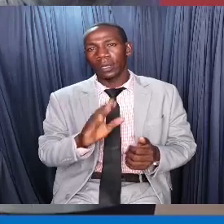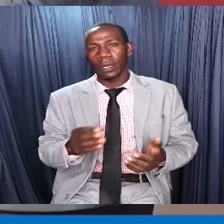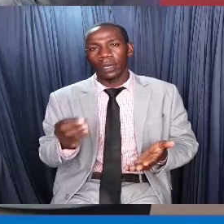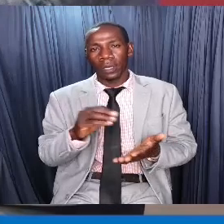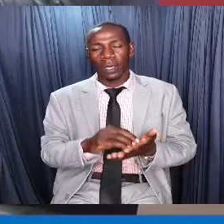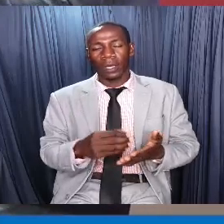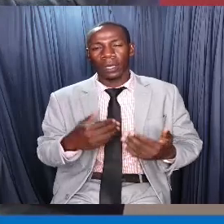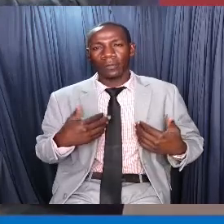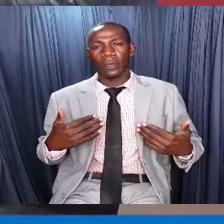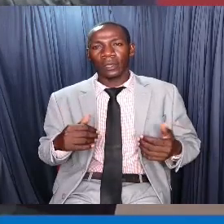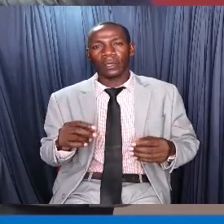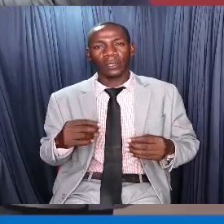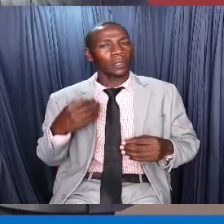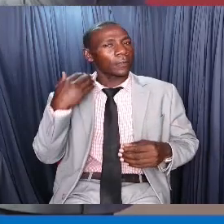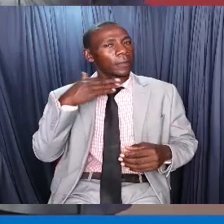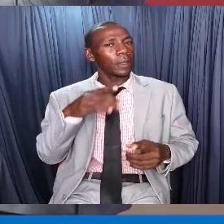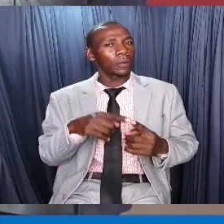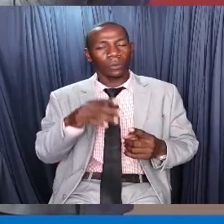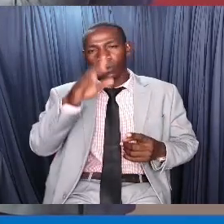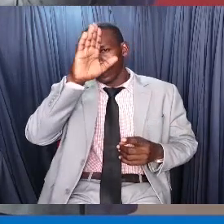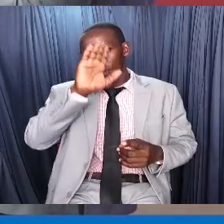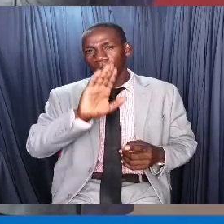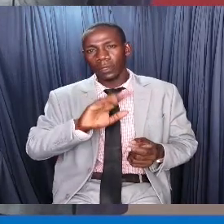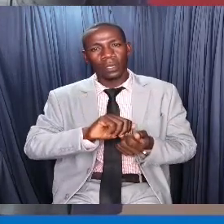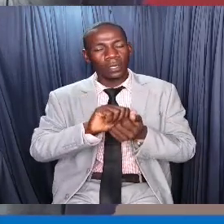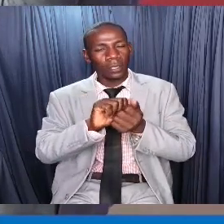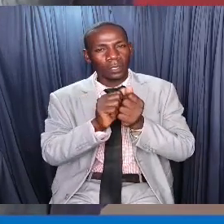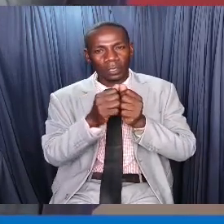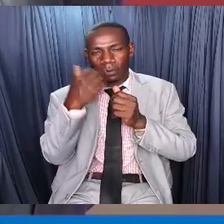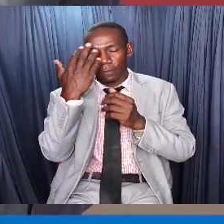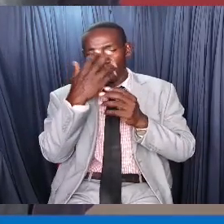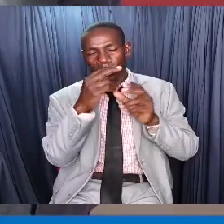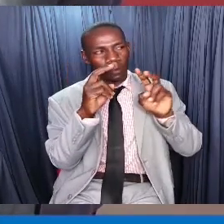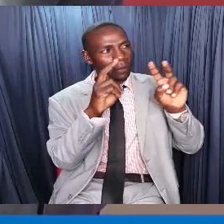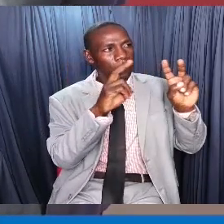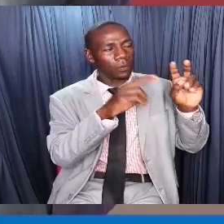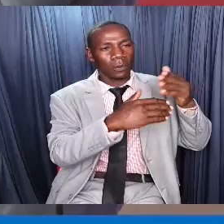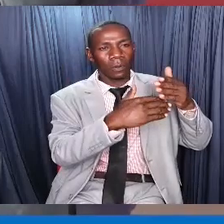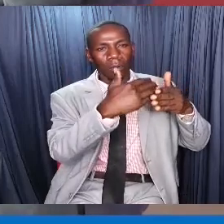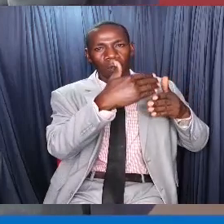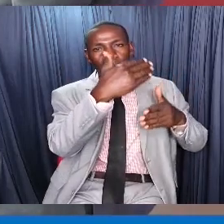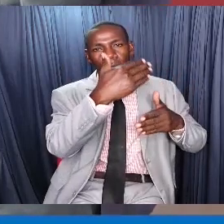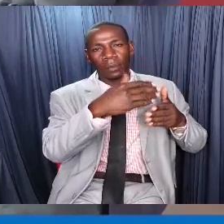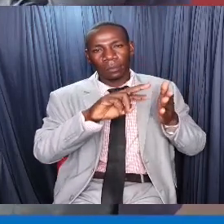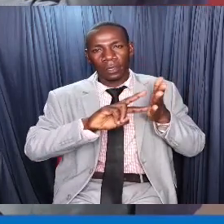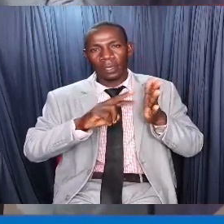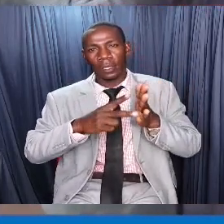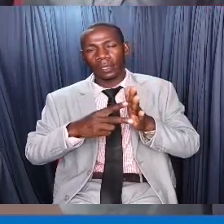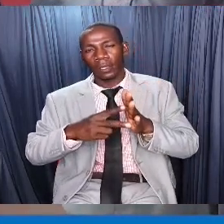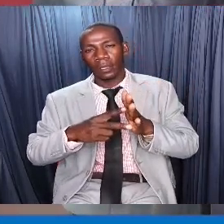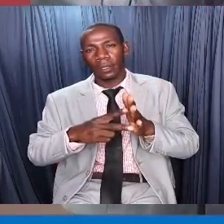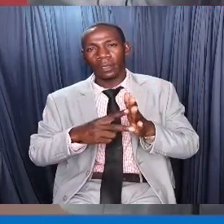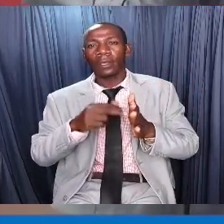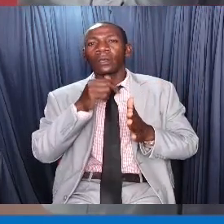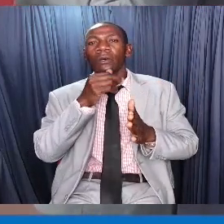ambayo yanamchukiza huyo Mungu. Again he had issues offending him God. Akageuza uso wake ukutani. That's why he turned his face to the wall. Maana yake. That means.